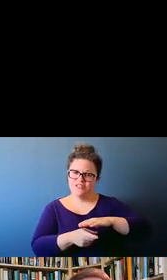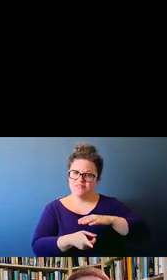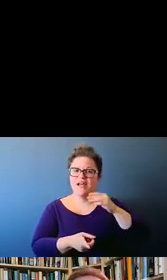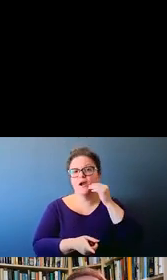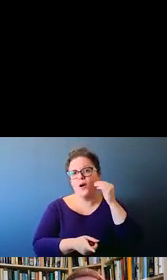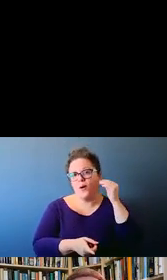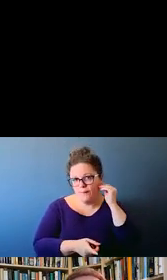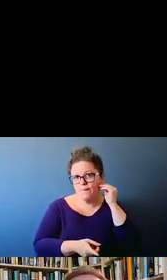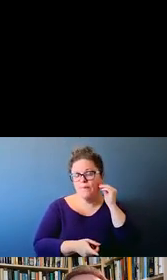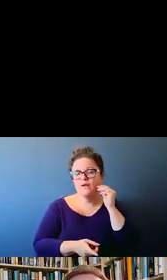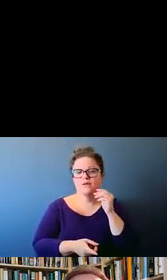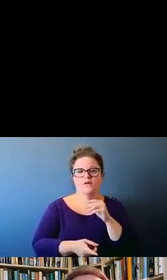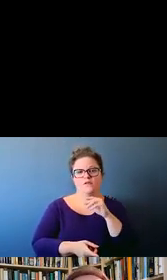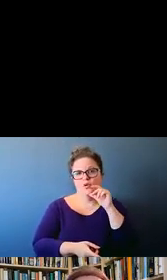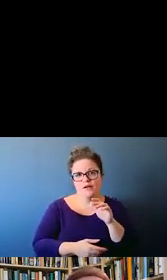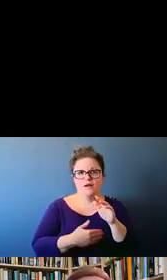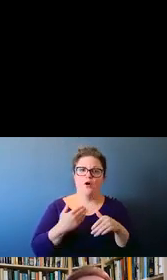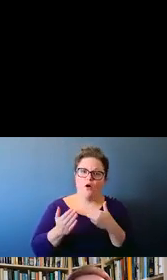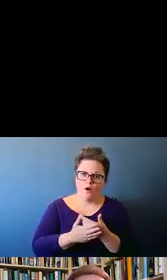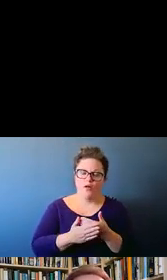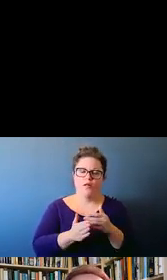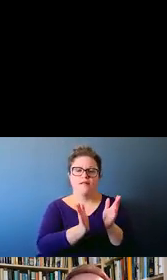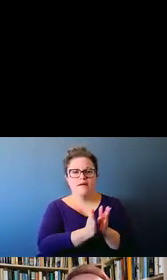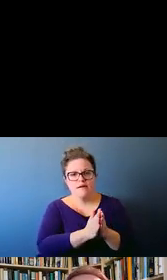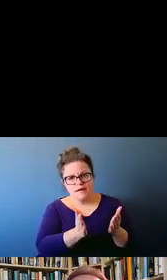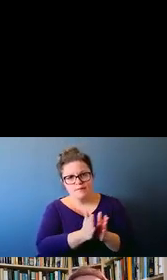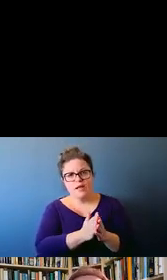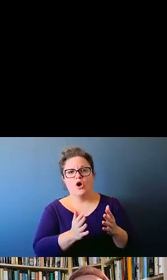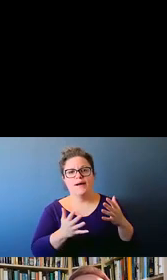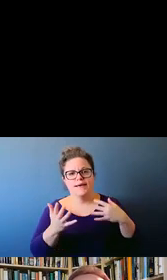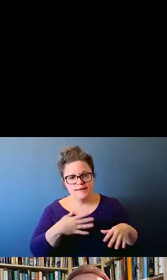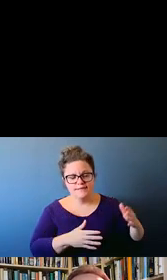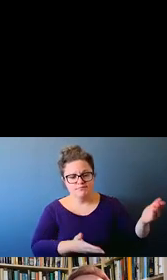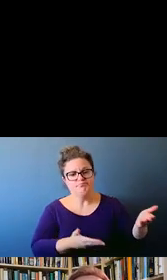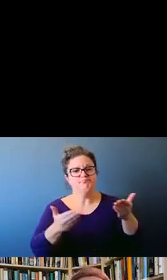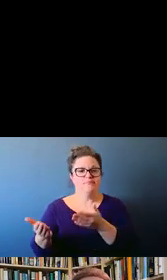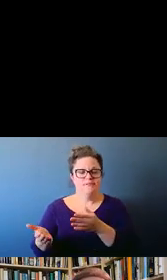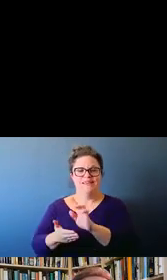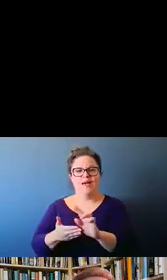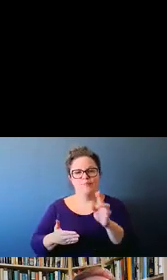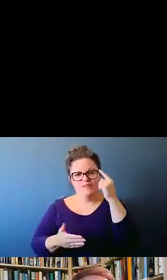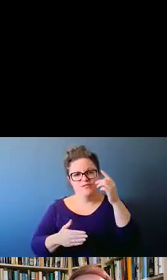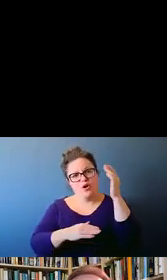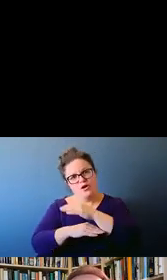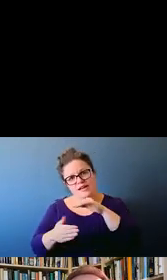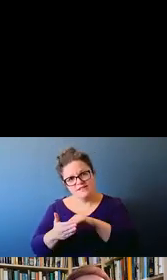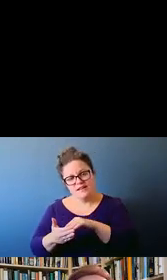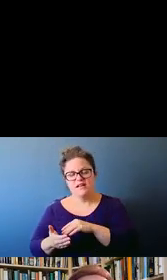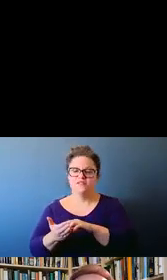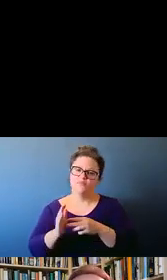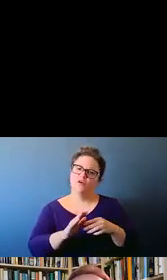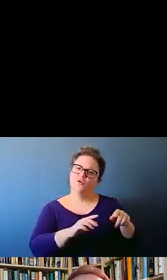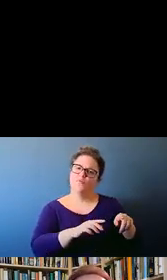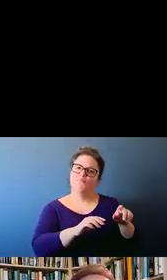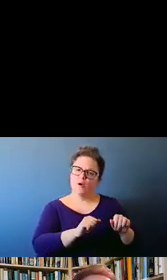won't be carrying all your belongings to campus for an all-day cram session, and you'll probably be eating lunch in your own